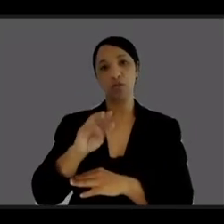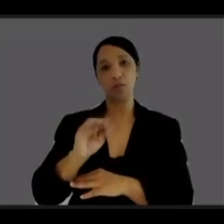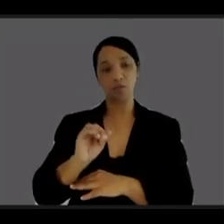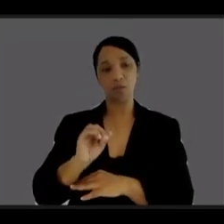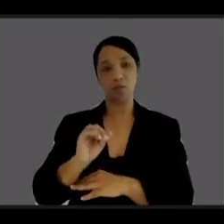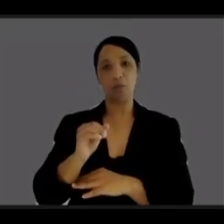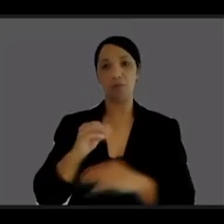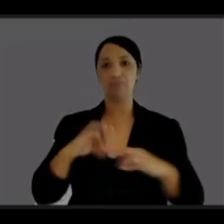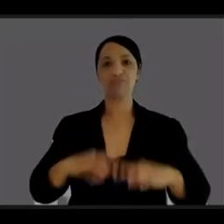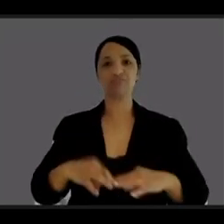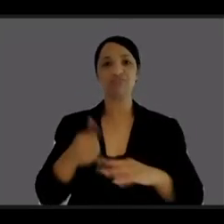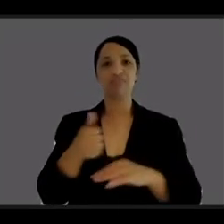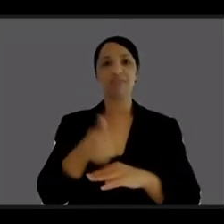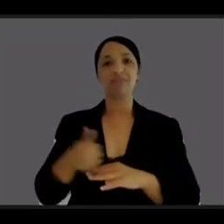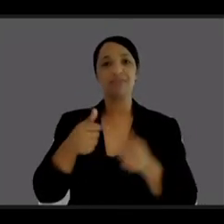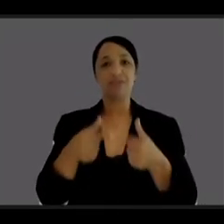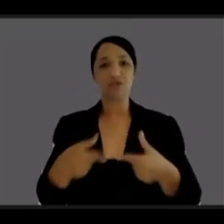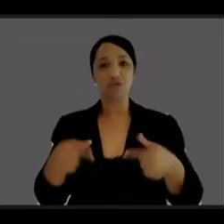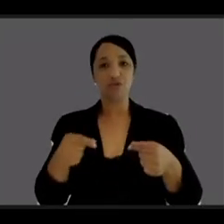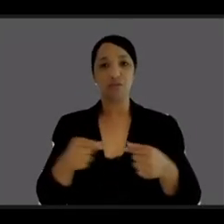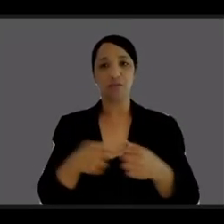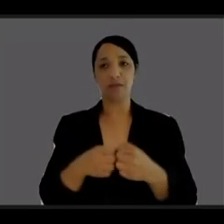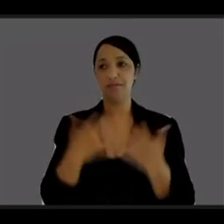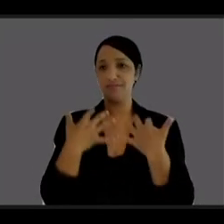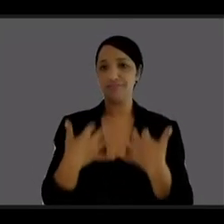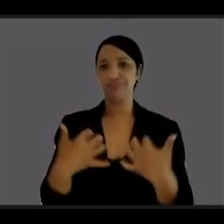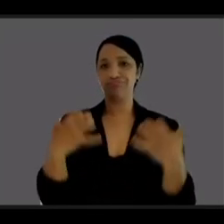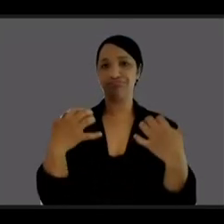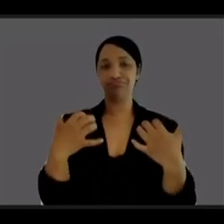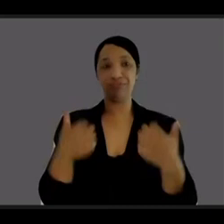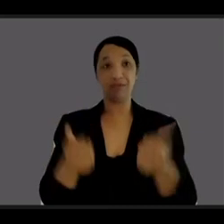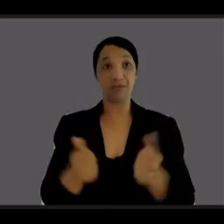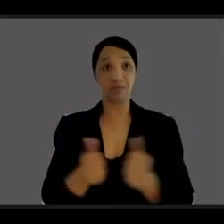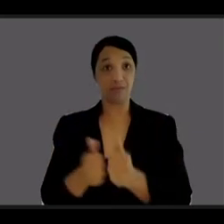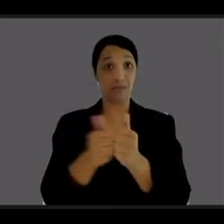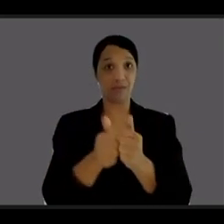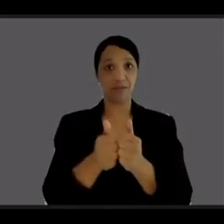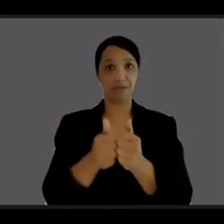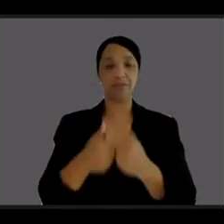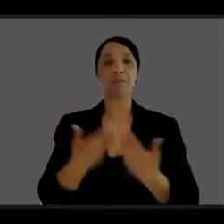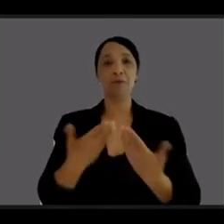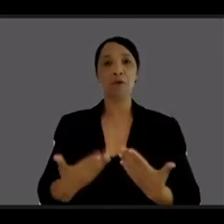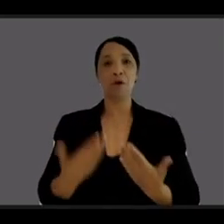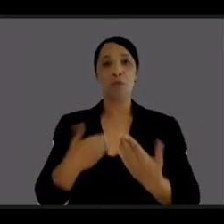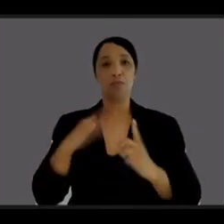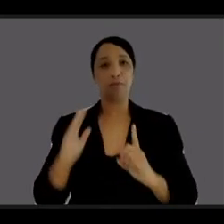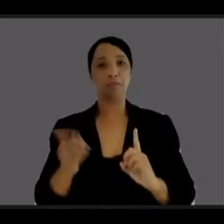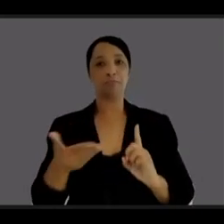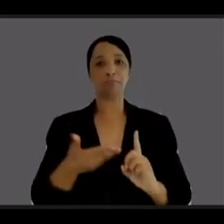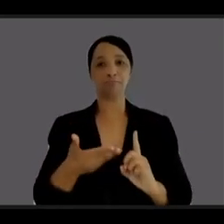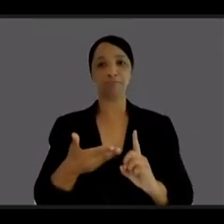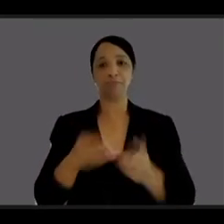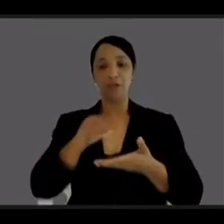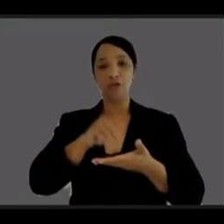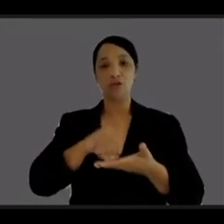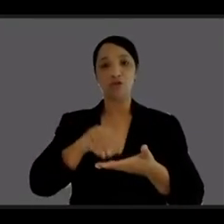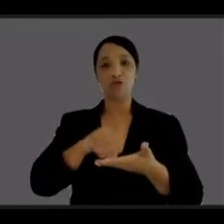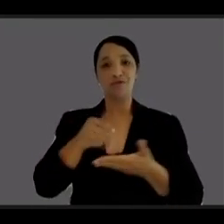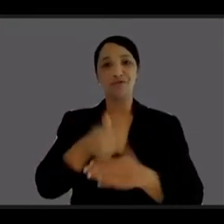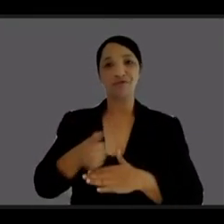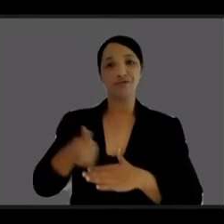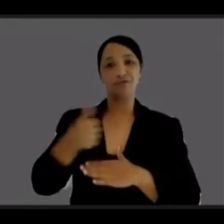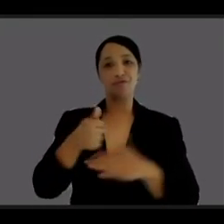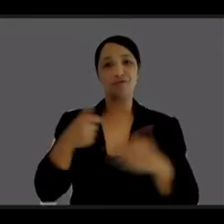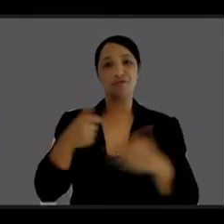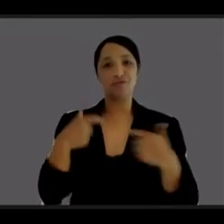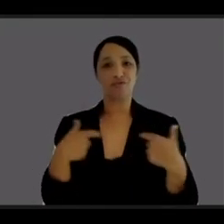distinguished participants. I have the honor to introduce the Secretary General of the United Nations, Mr. Antonio